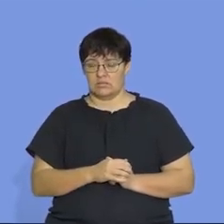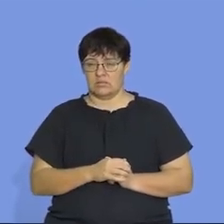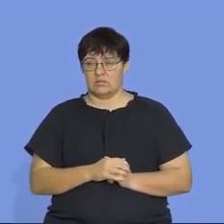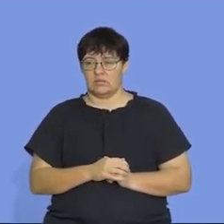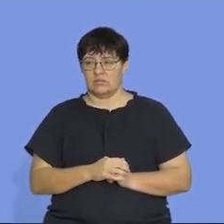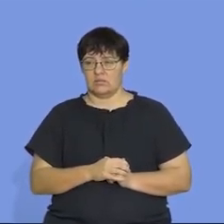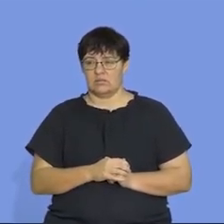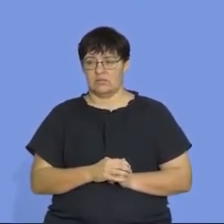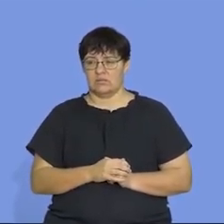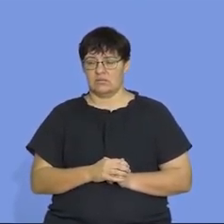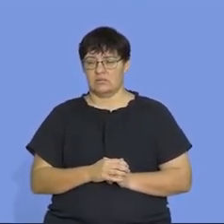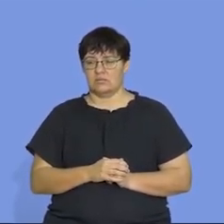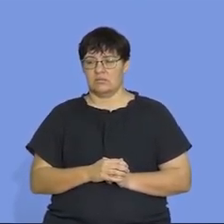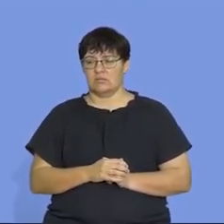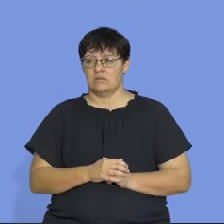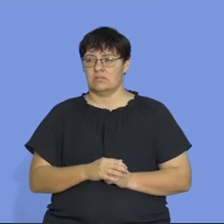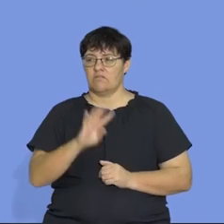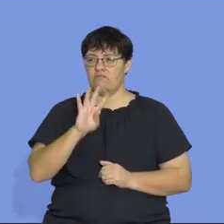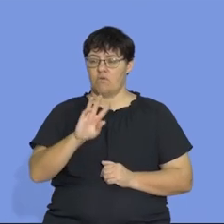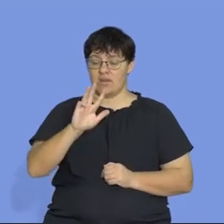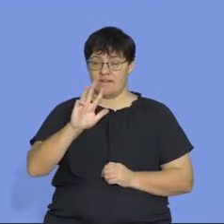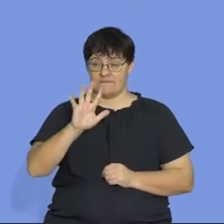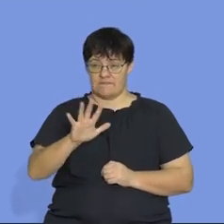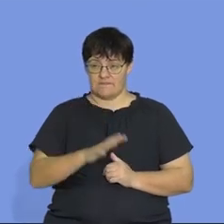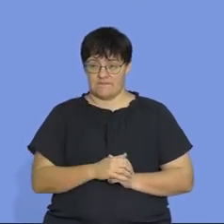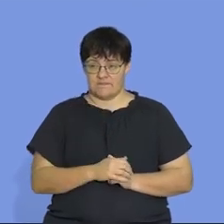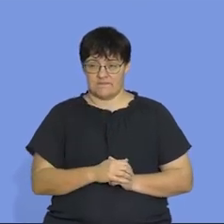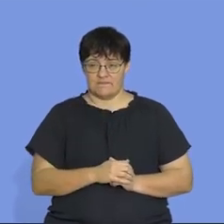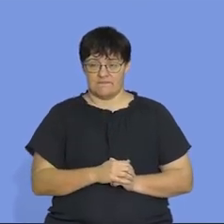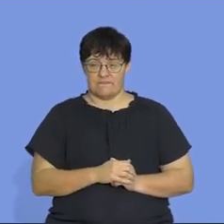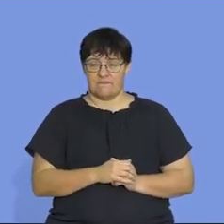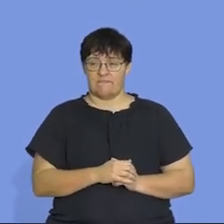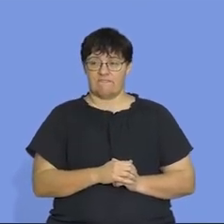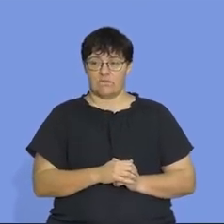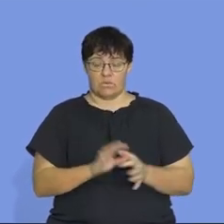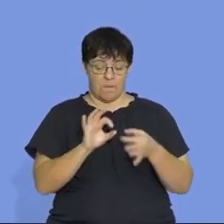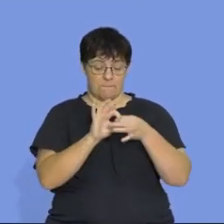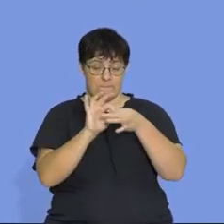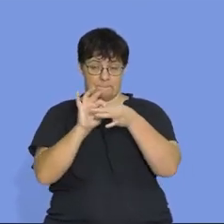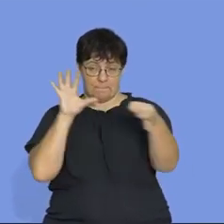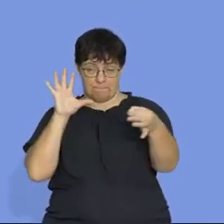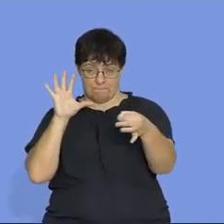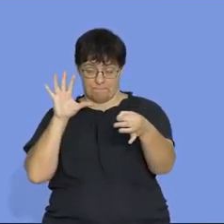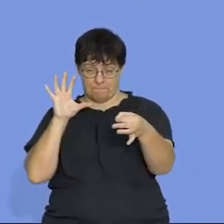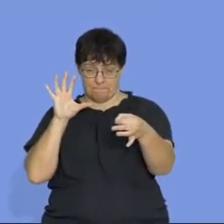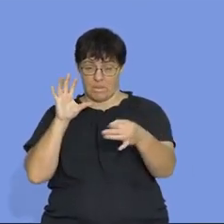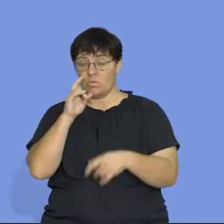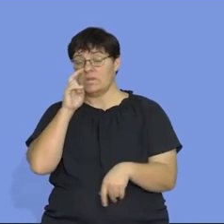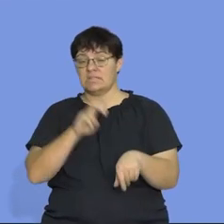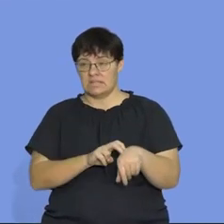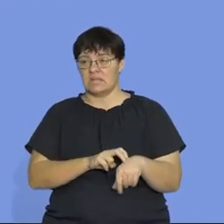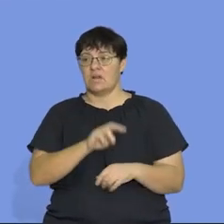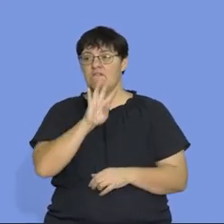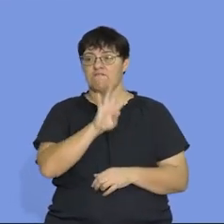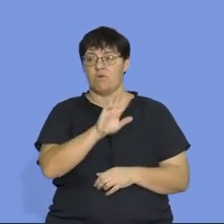one of that, which is 495. Okay, so to break this, we need 495